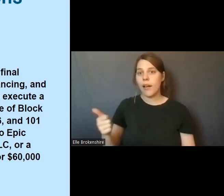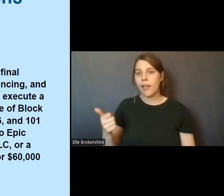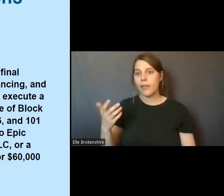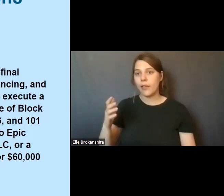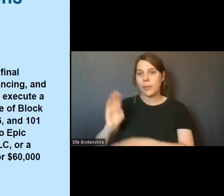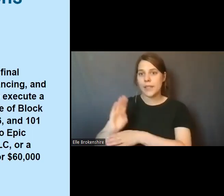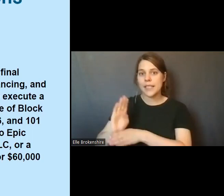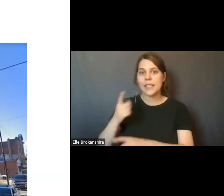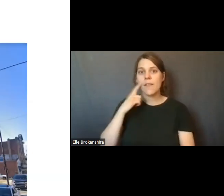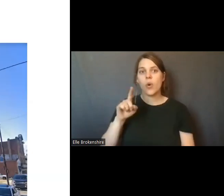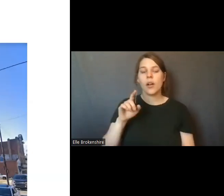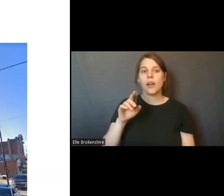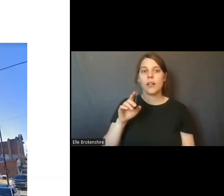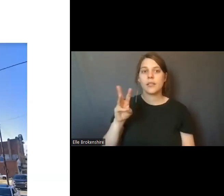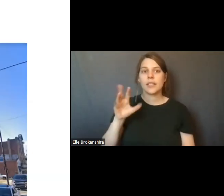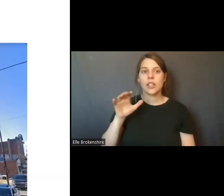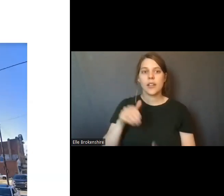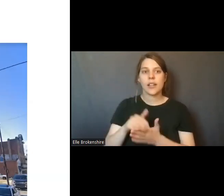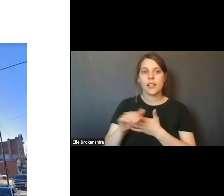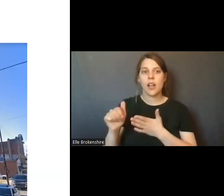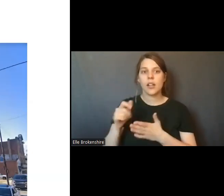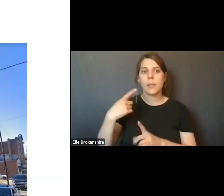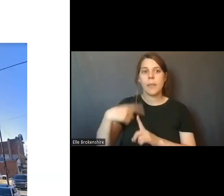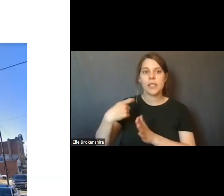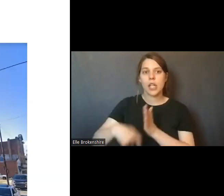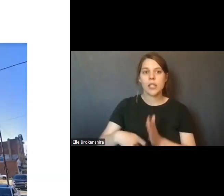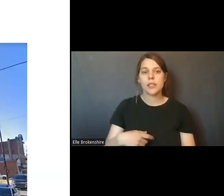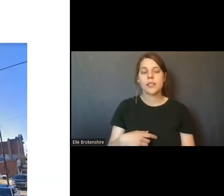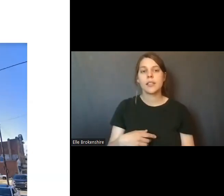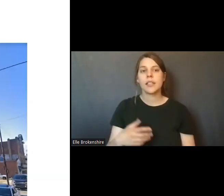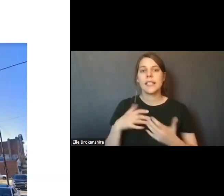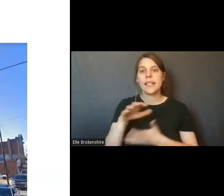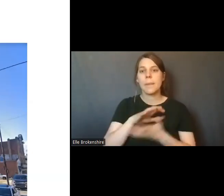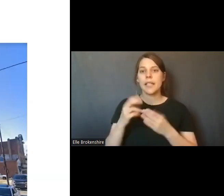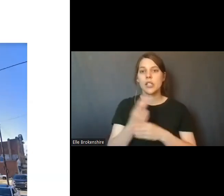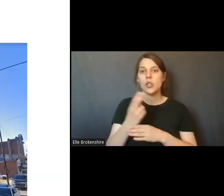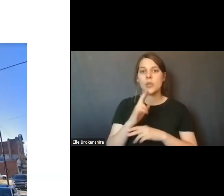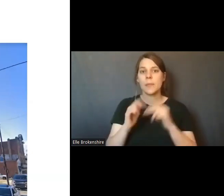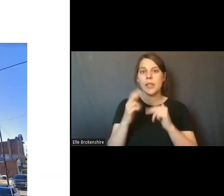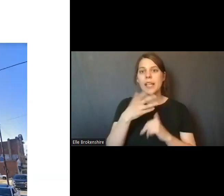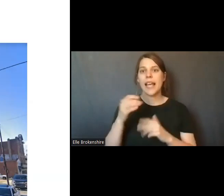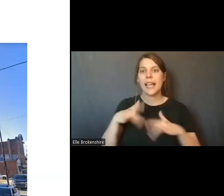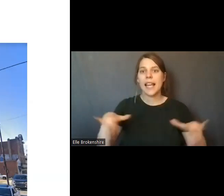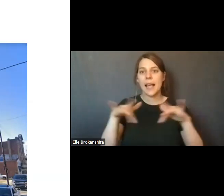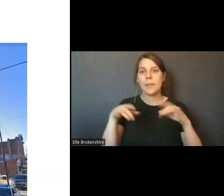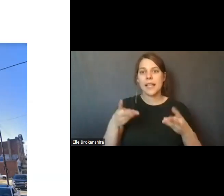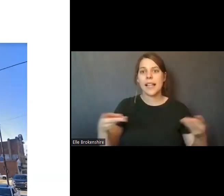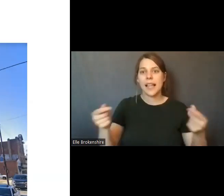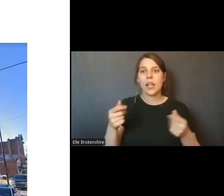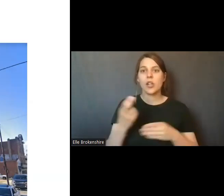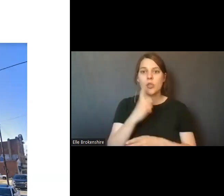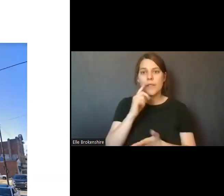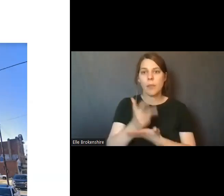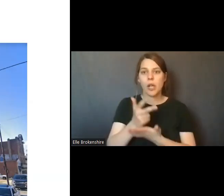costs. The 23 Miltonberger site assemblage contains a mixed-use building as well as empty land currently used for parking.